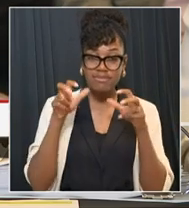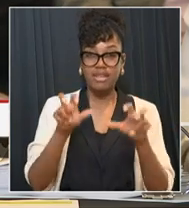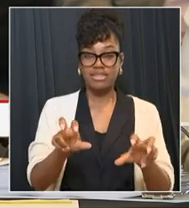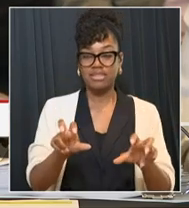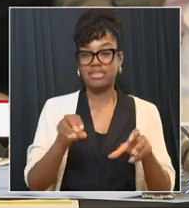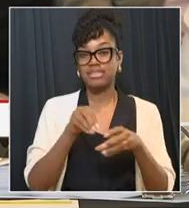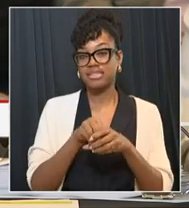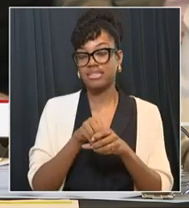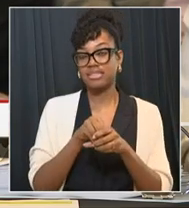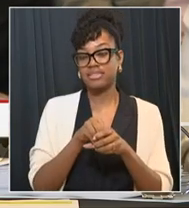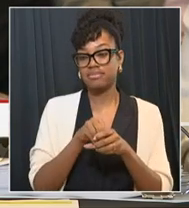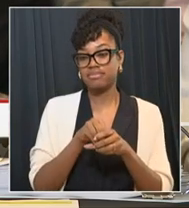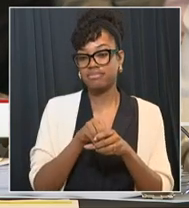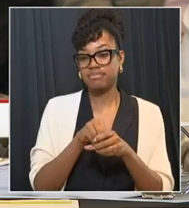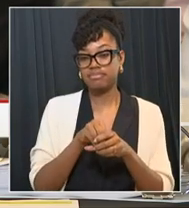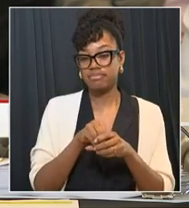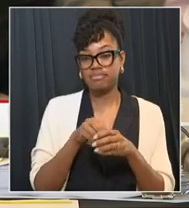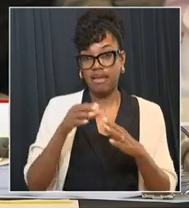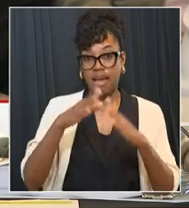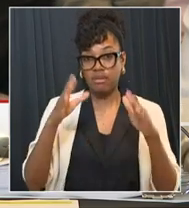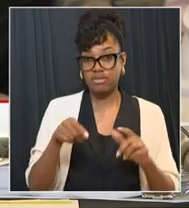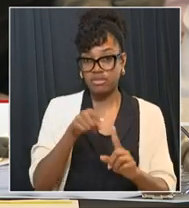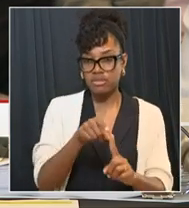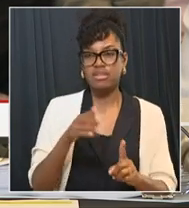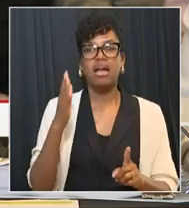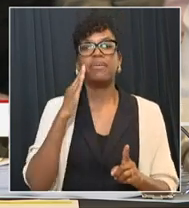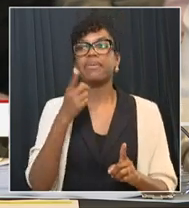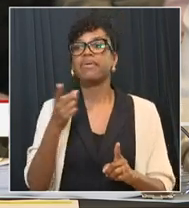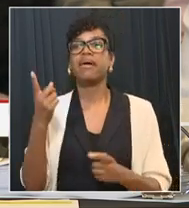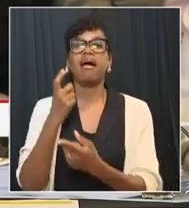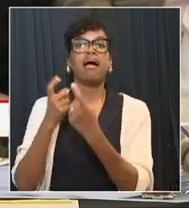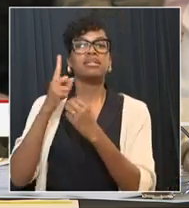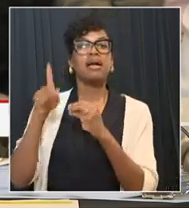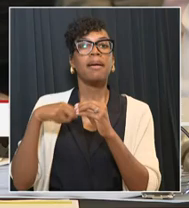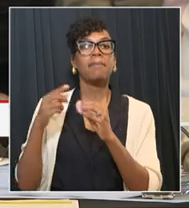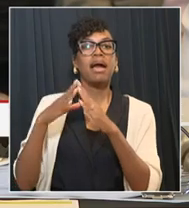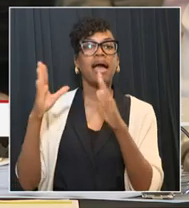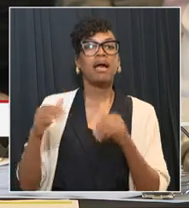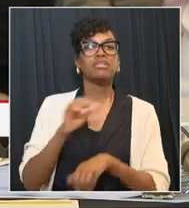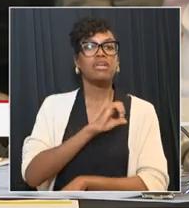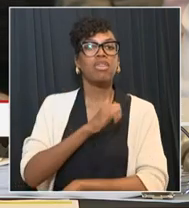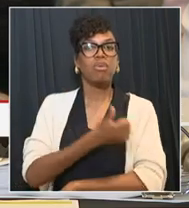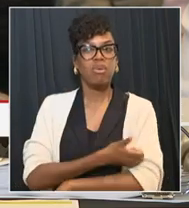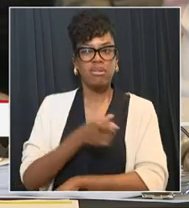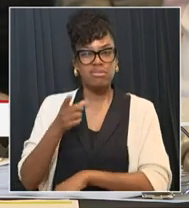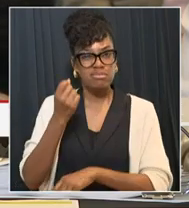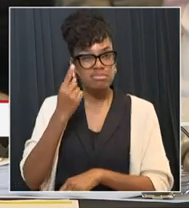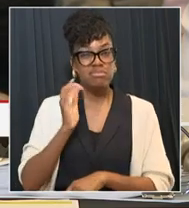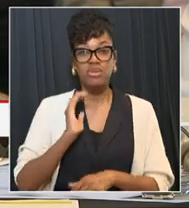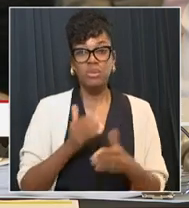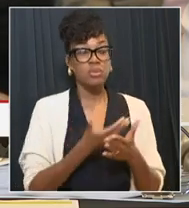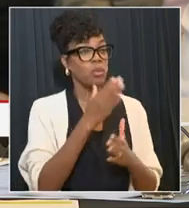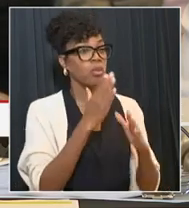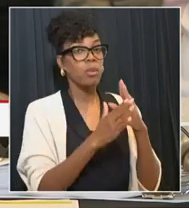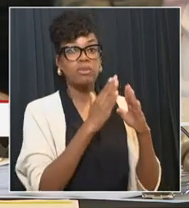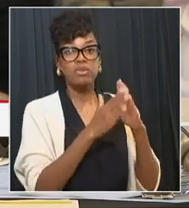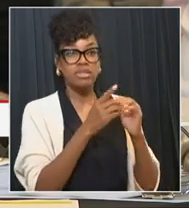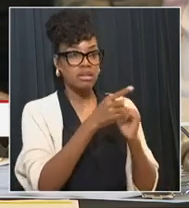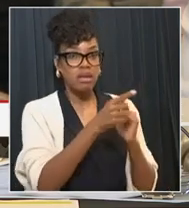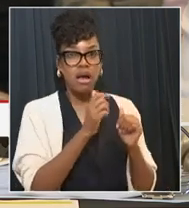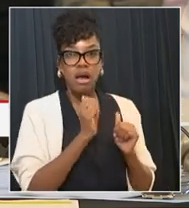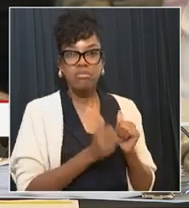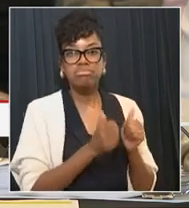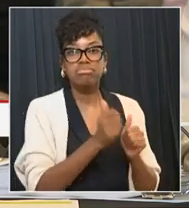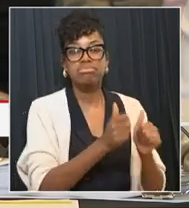and a question was raised about the housing authority. Our new communities are proceeding at Berry